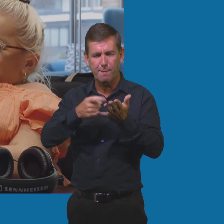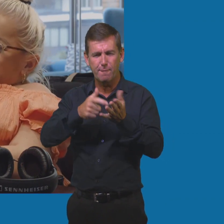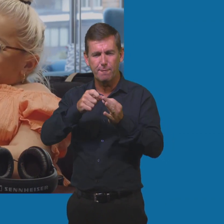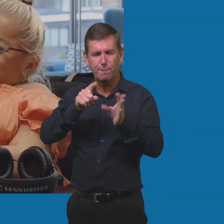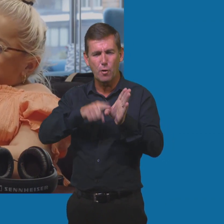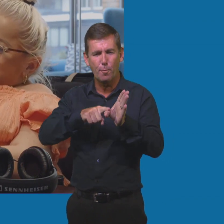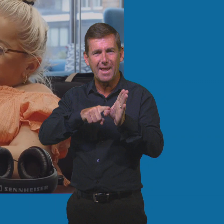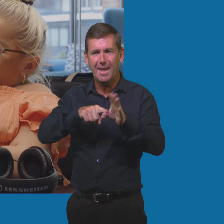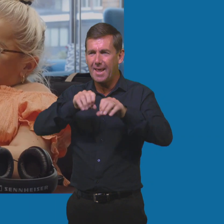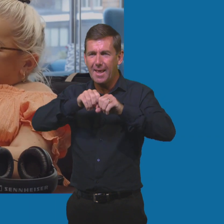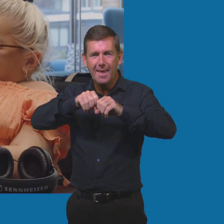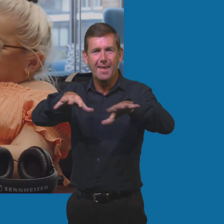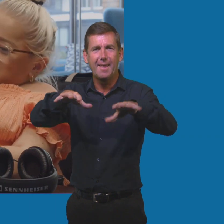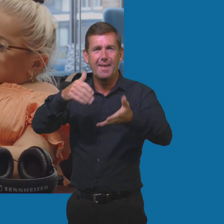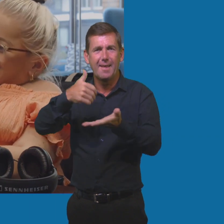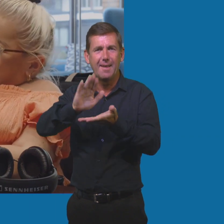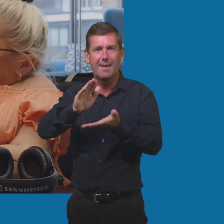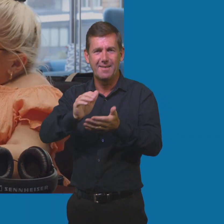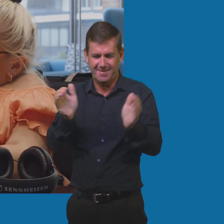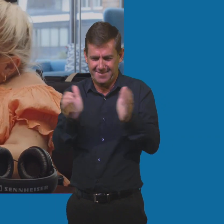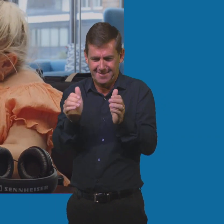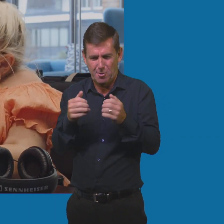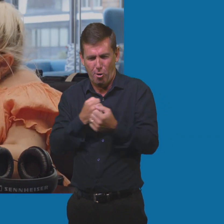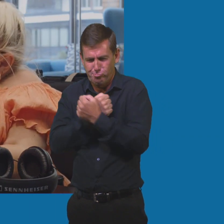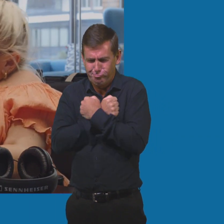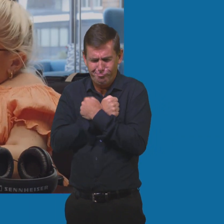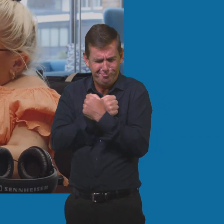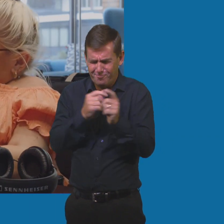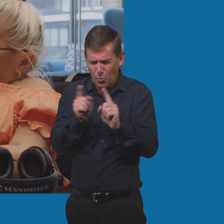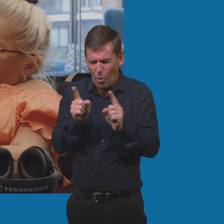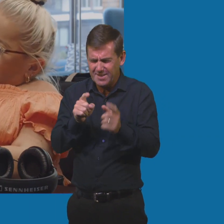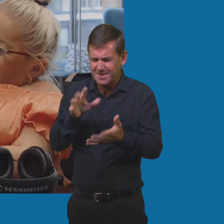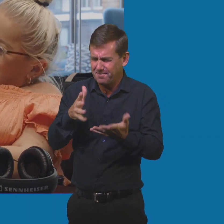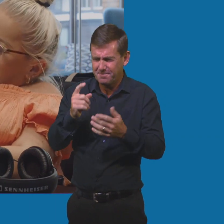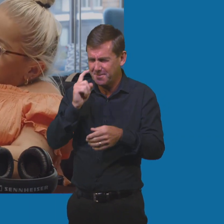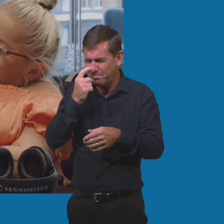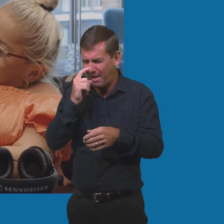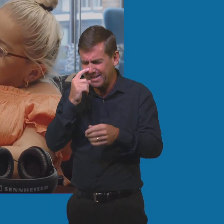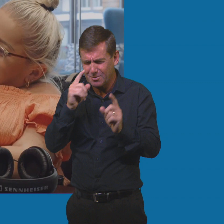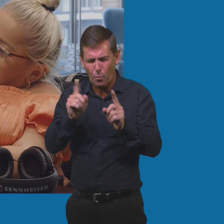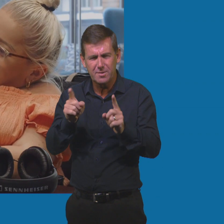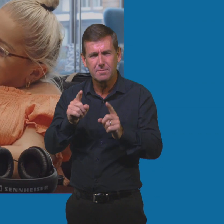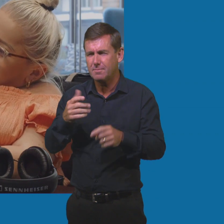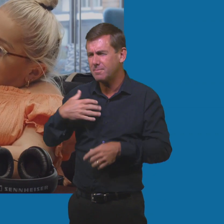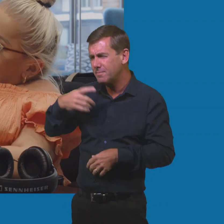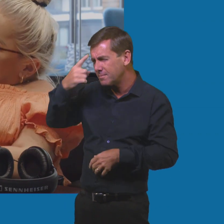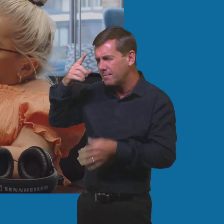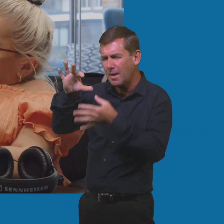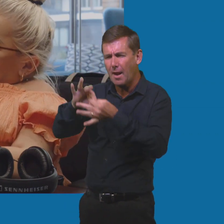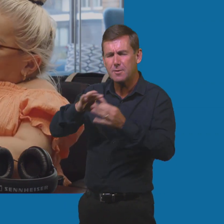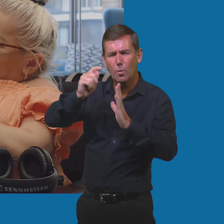Yes. So these little like creatures. I don't even know what they were. Were they little mice or... Weren't they based on that